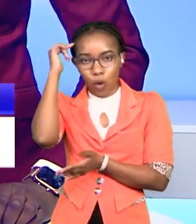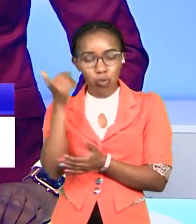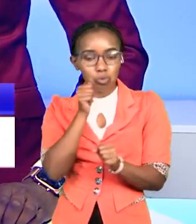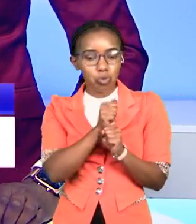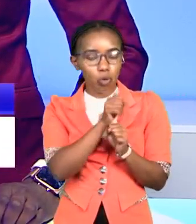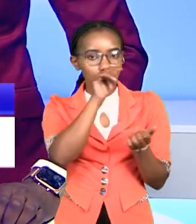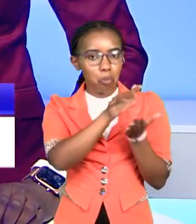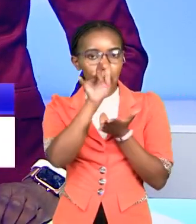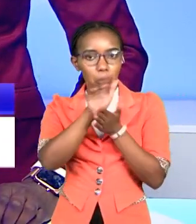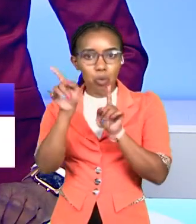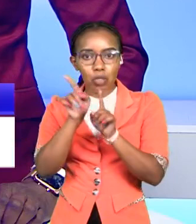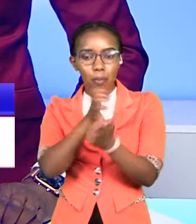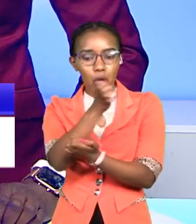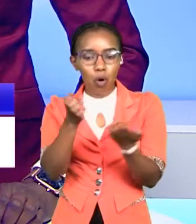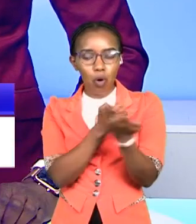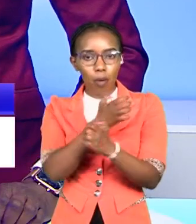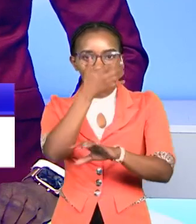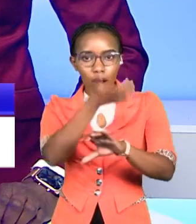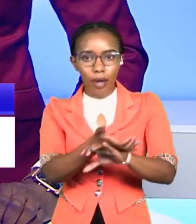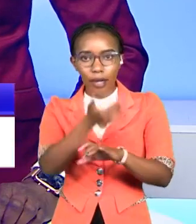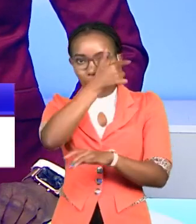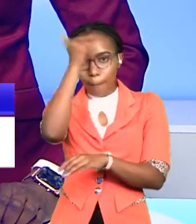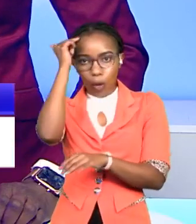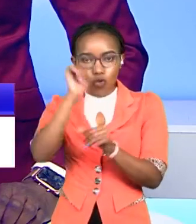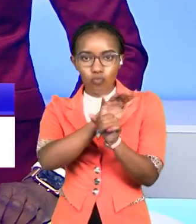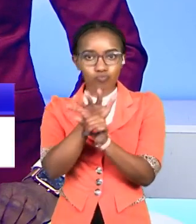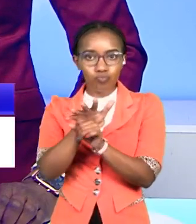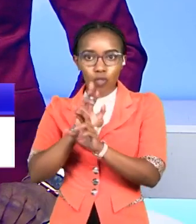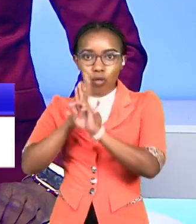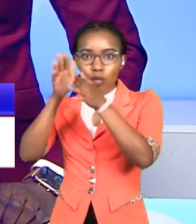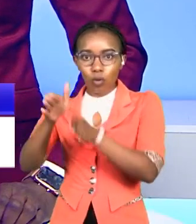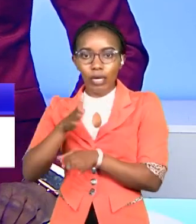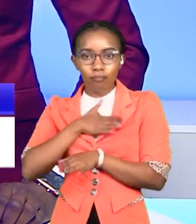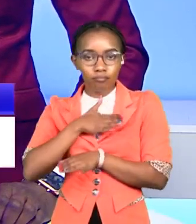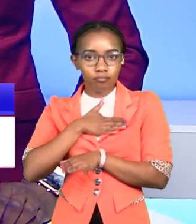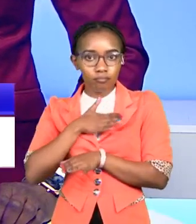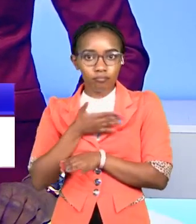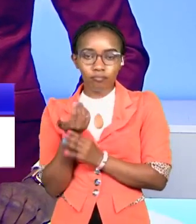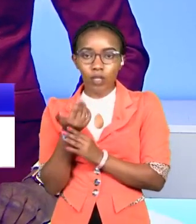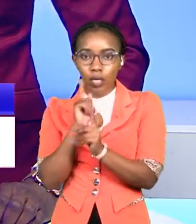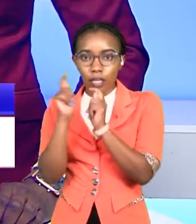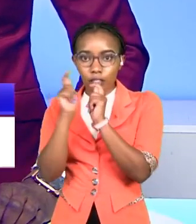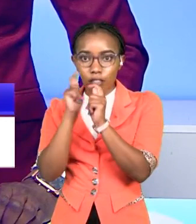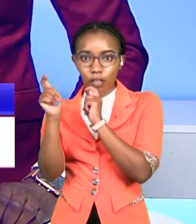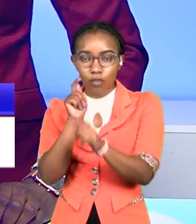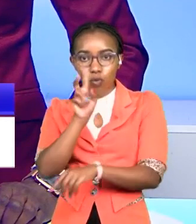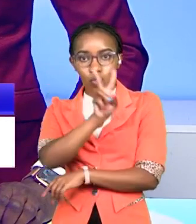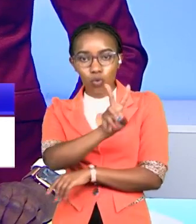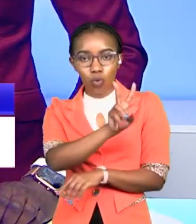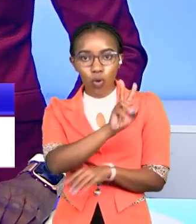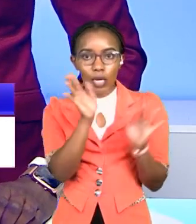job layoffs and economic hardships caused by the COVID-19 pandemic. Our very own Apollo James had a sit-down interview with two